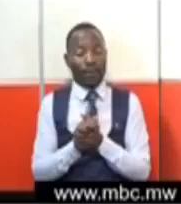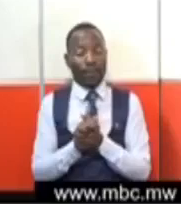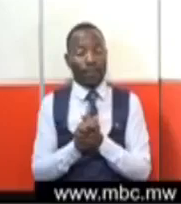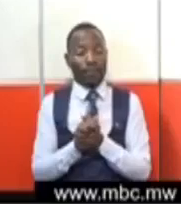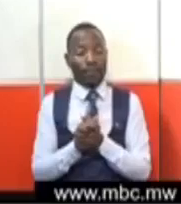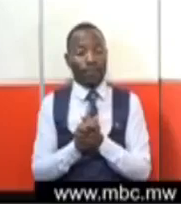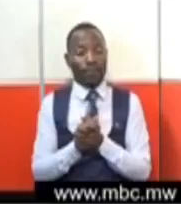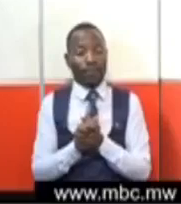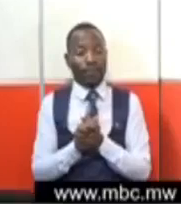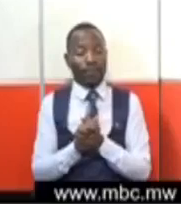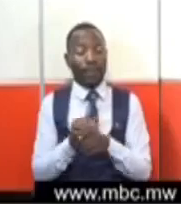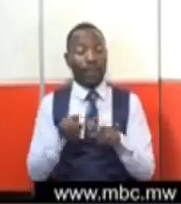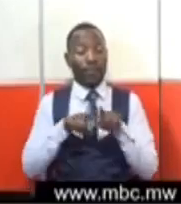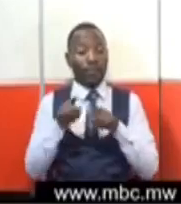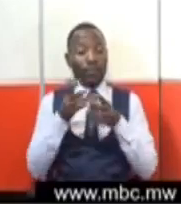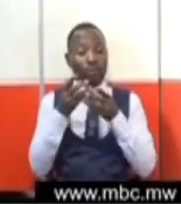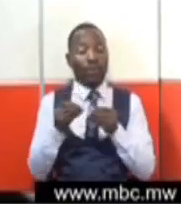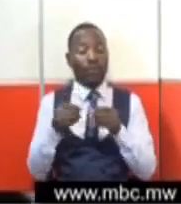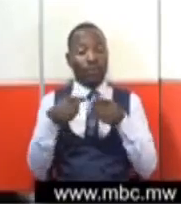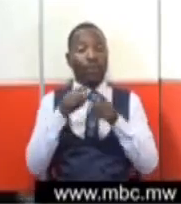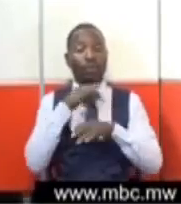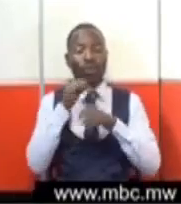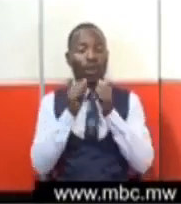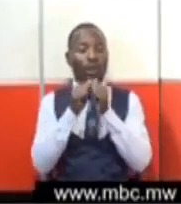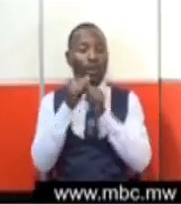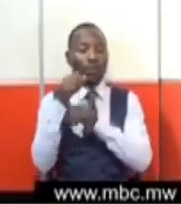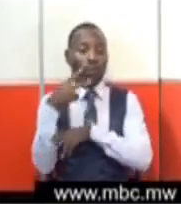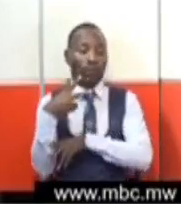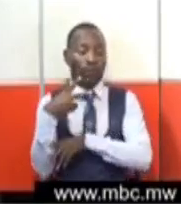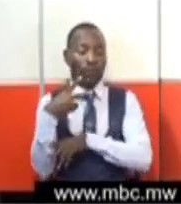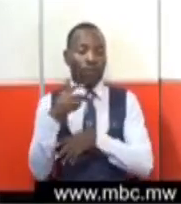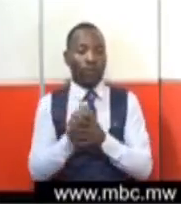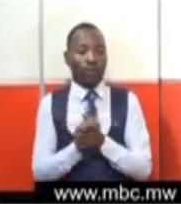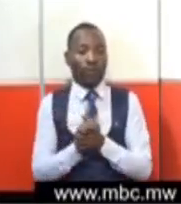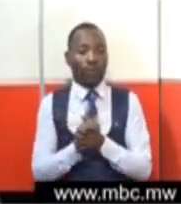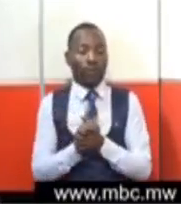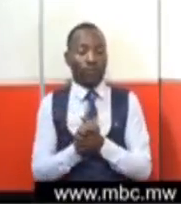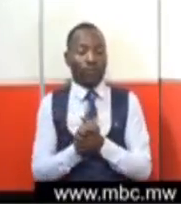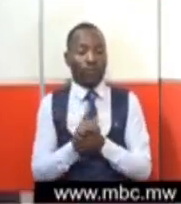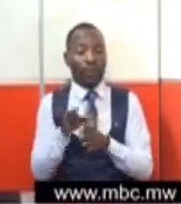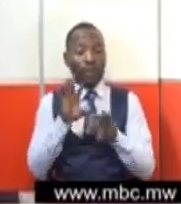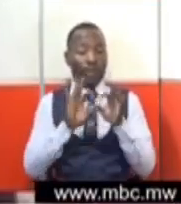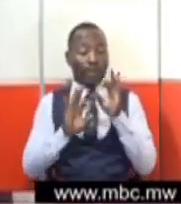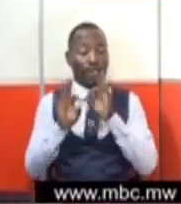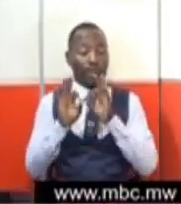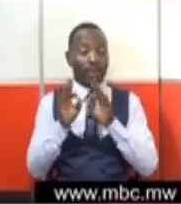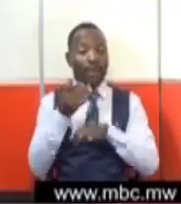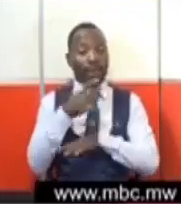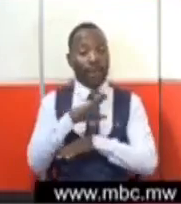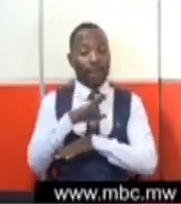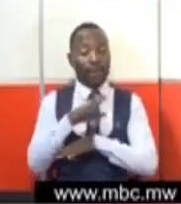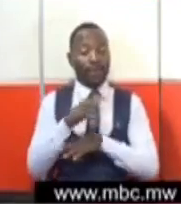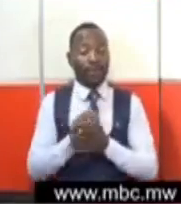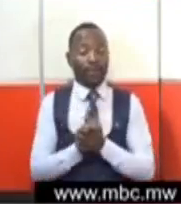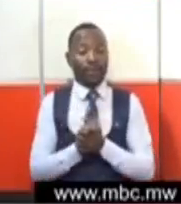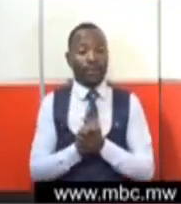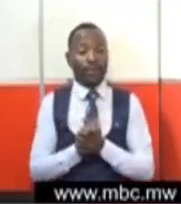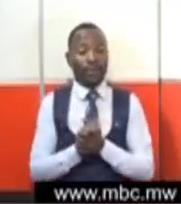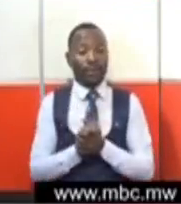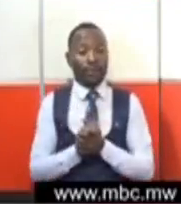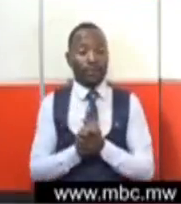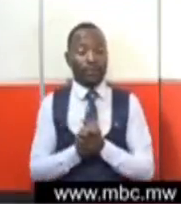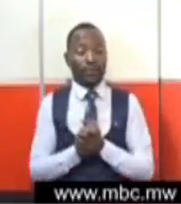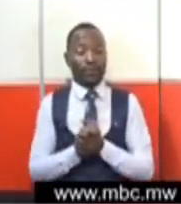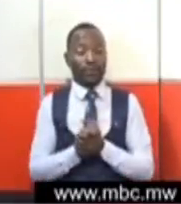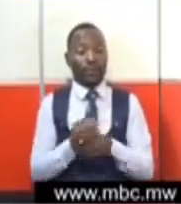League. The league will comprise 12 teams, which will be the cream from the regional leagues and some relegated from the Super League. This is